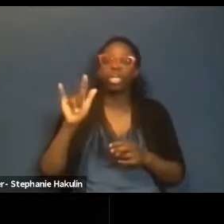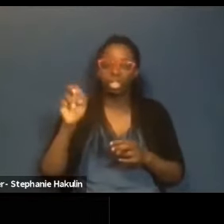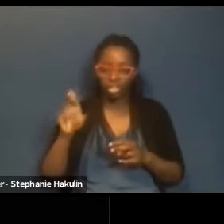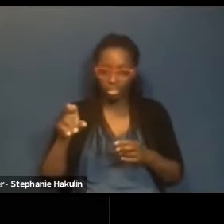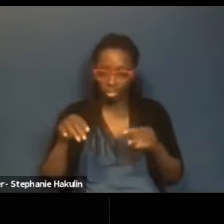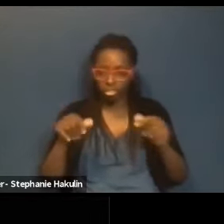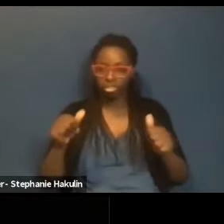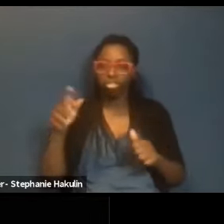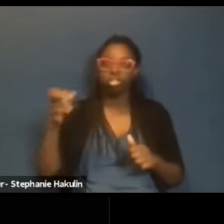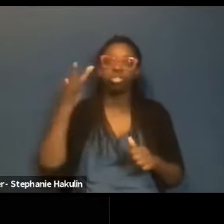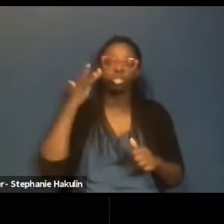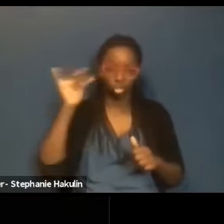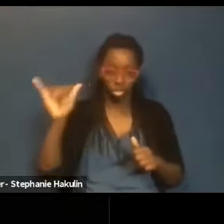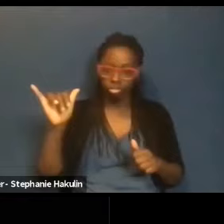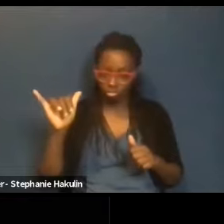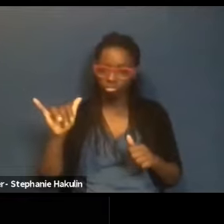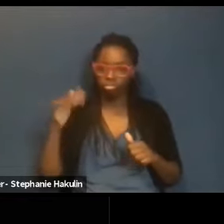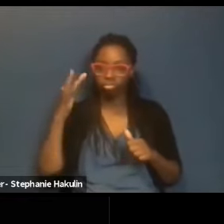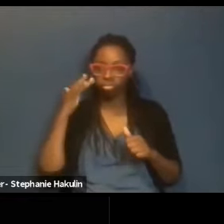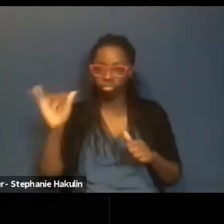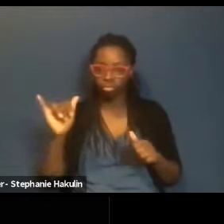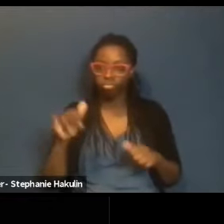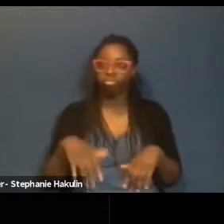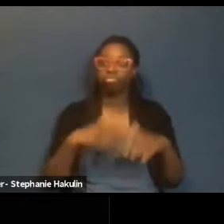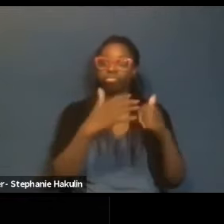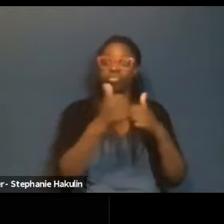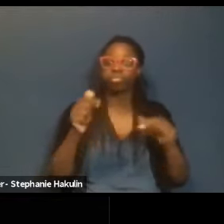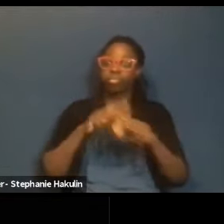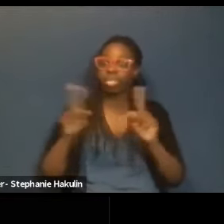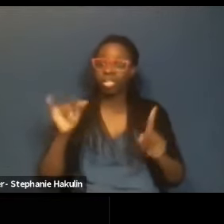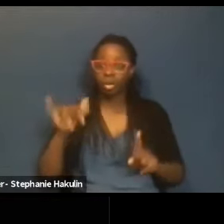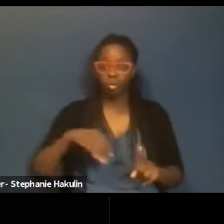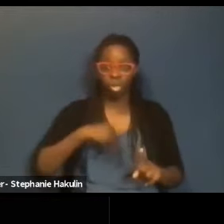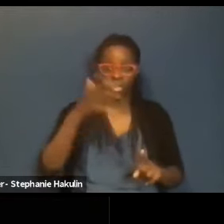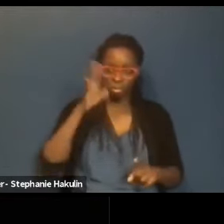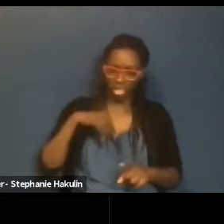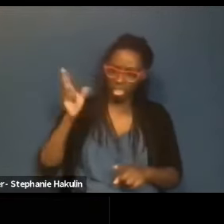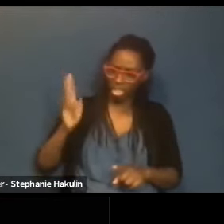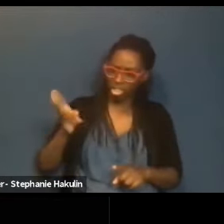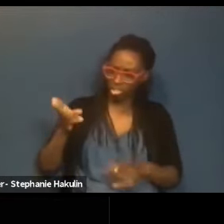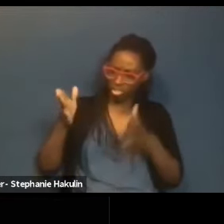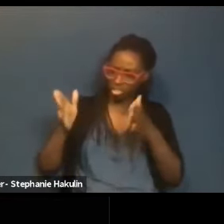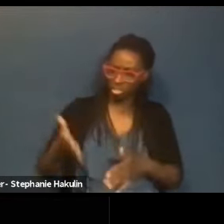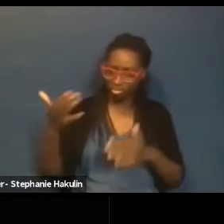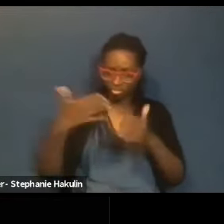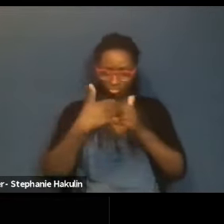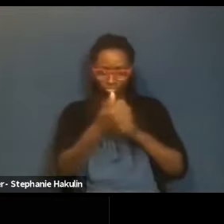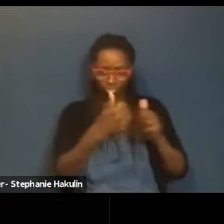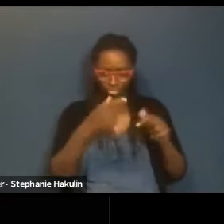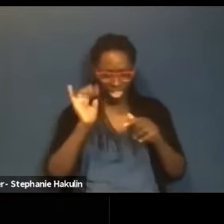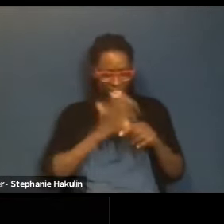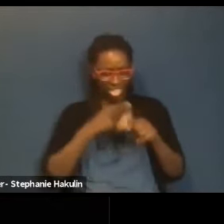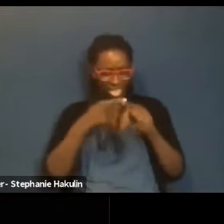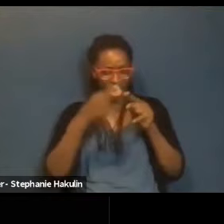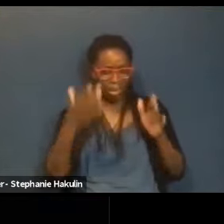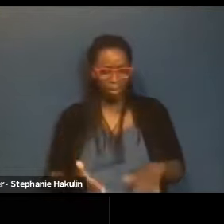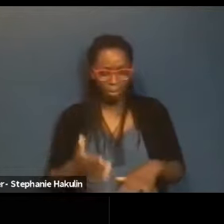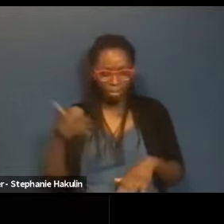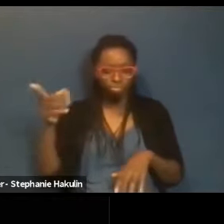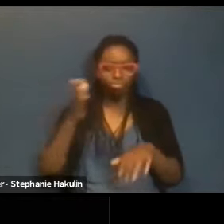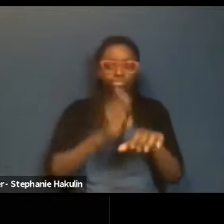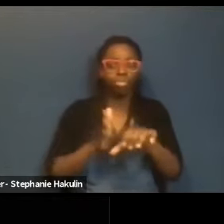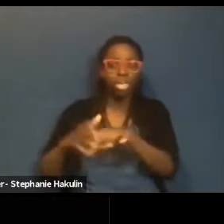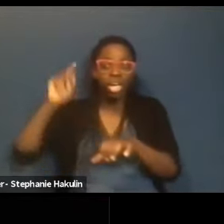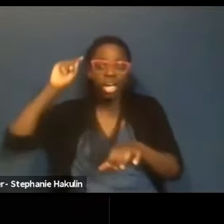itself, division by the hands of white historians, division by the knife that cuts the onions, the war that took my